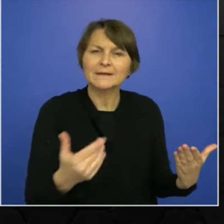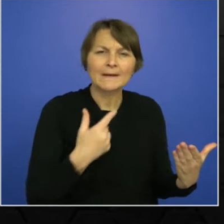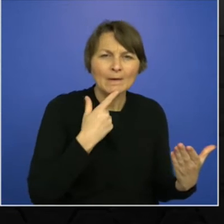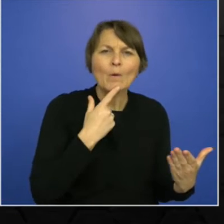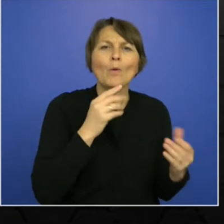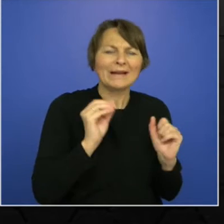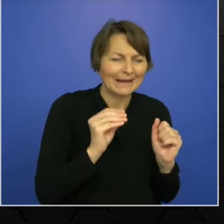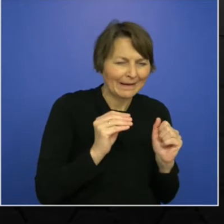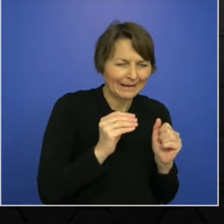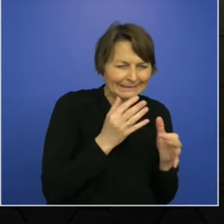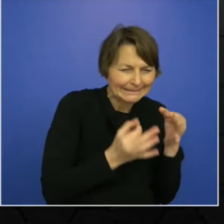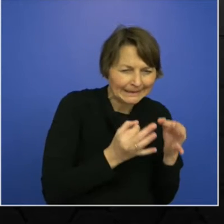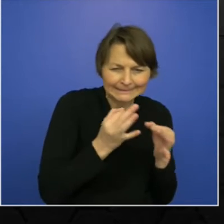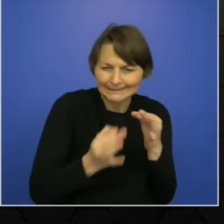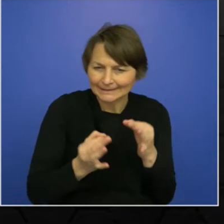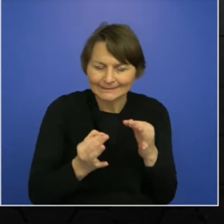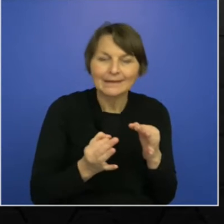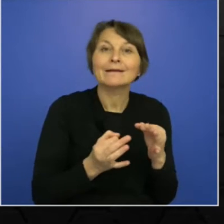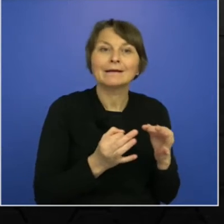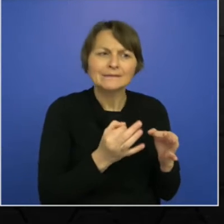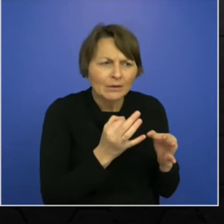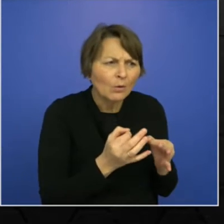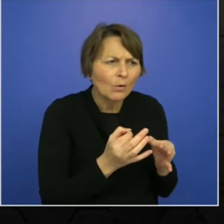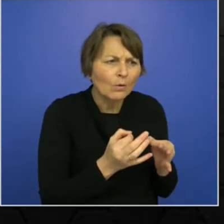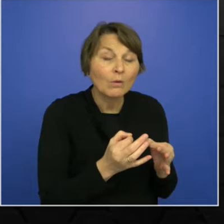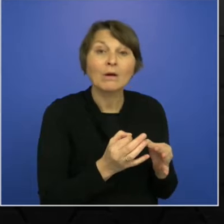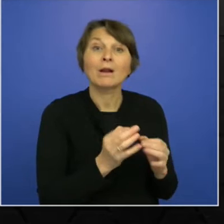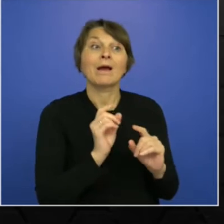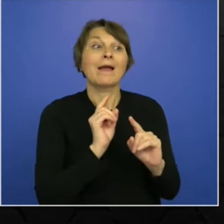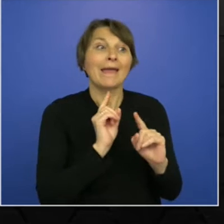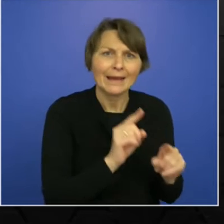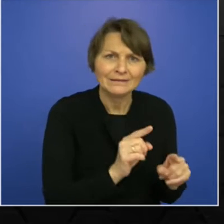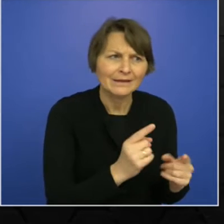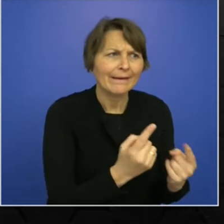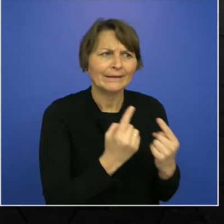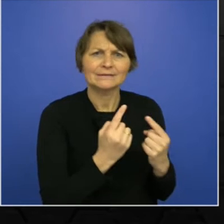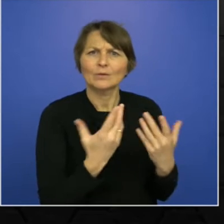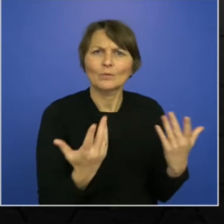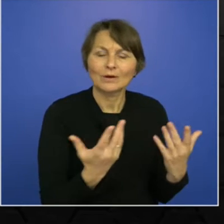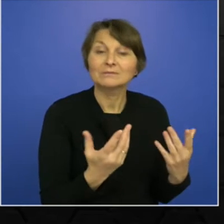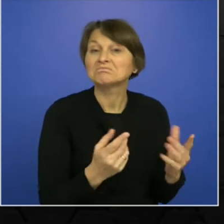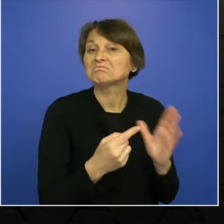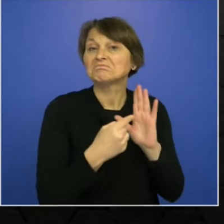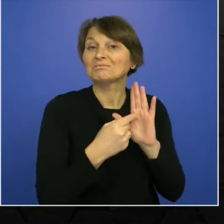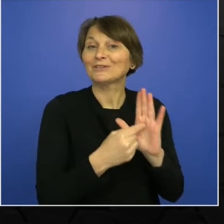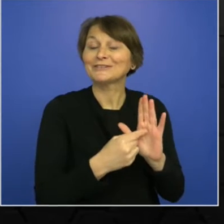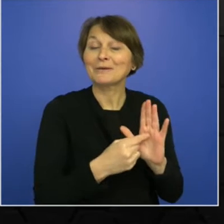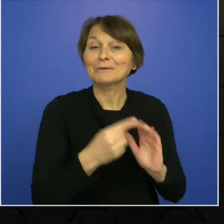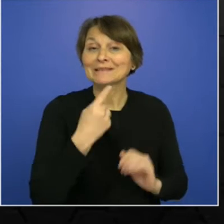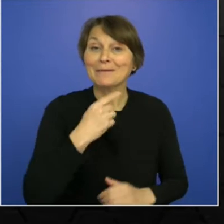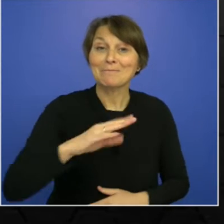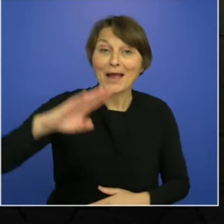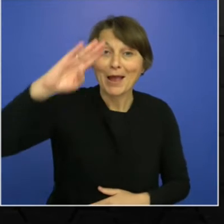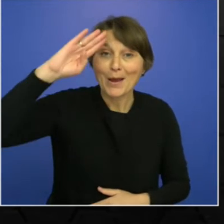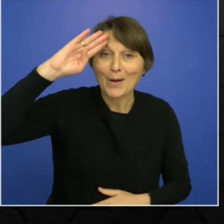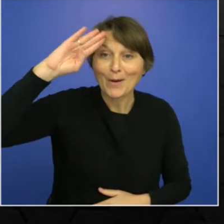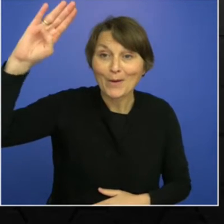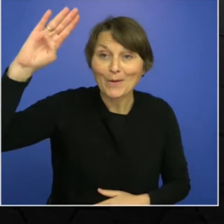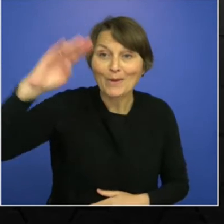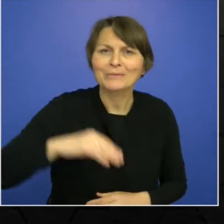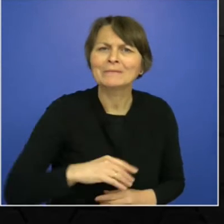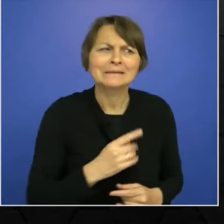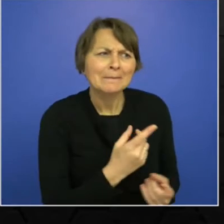bot and see what are the answers you are getting. So for example, we can say hello and see what the bot